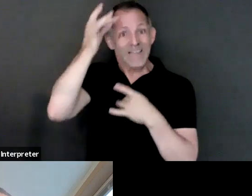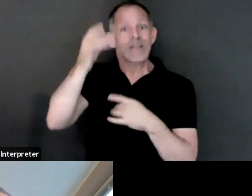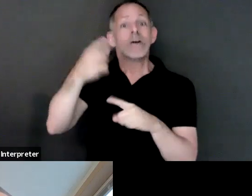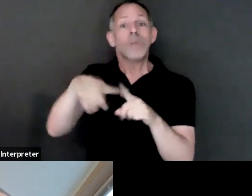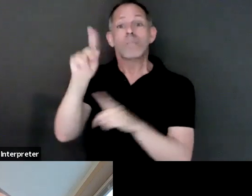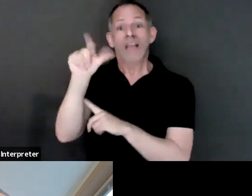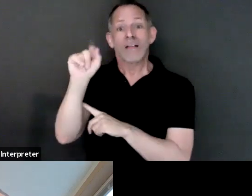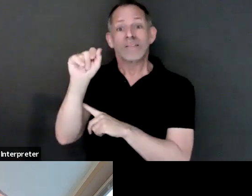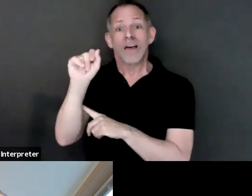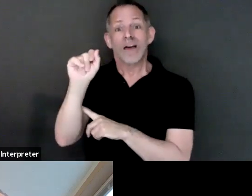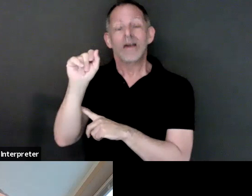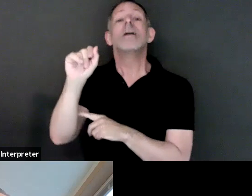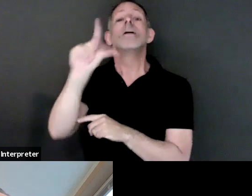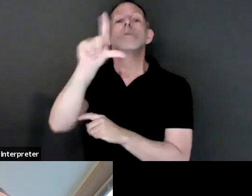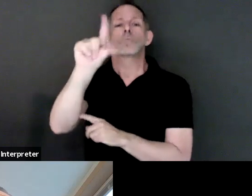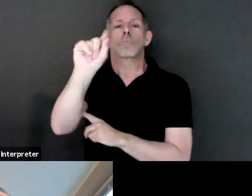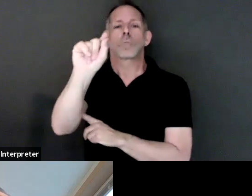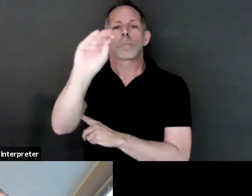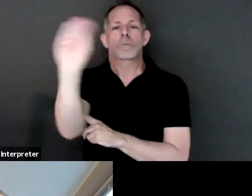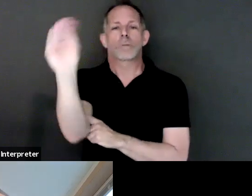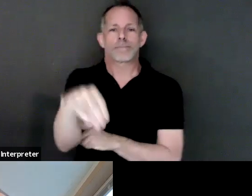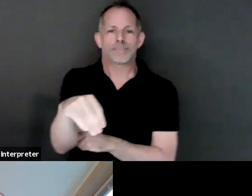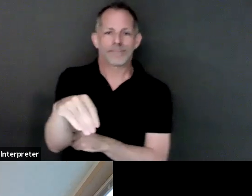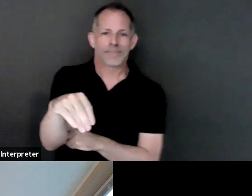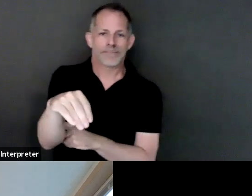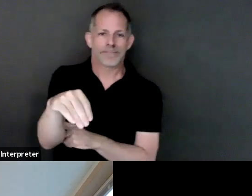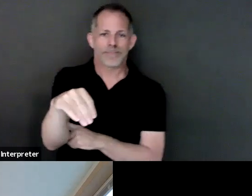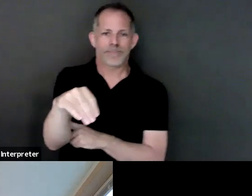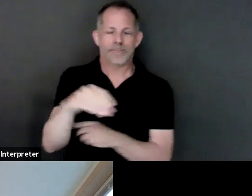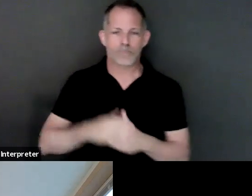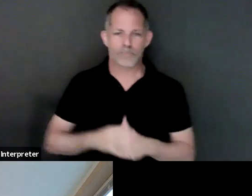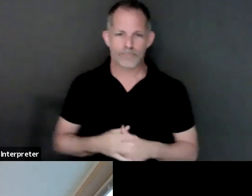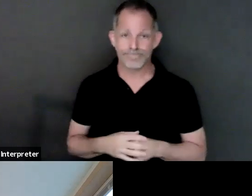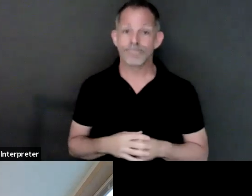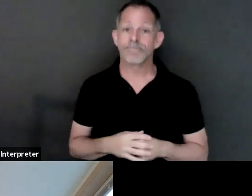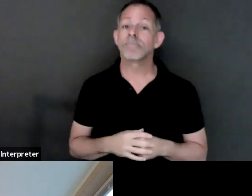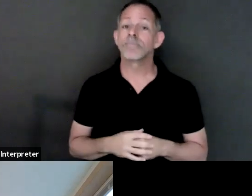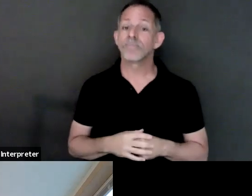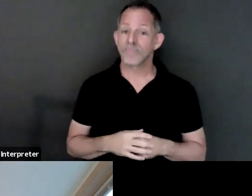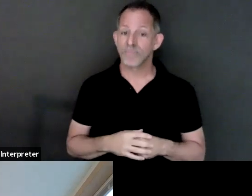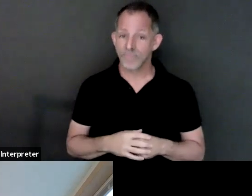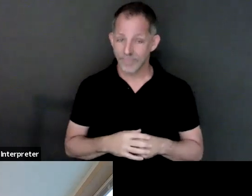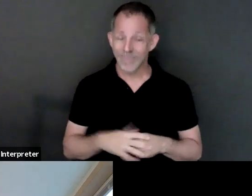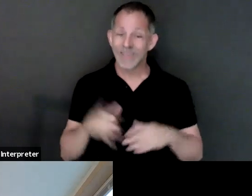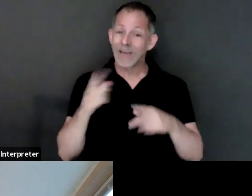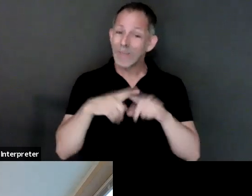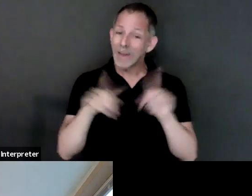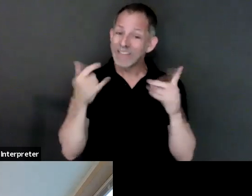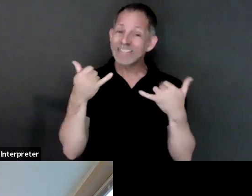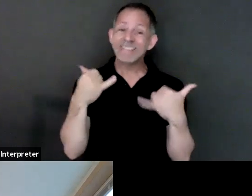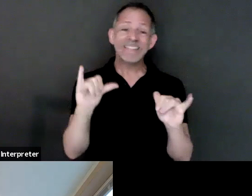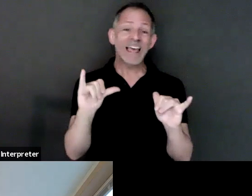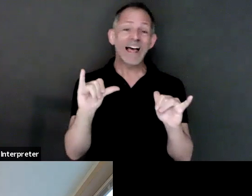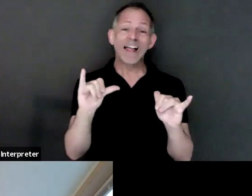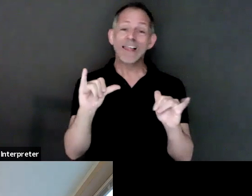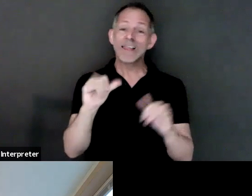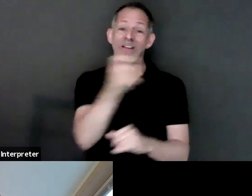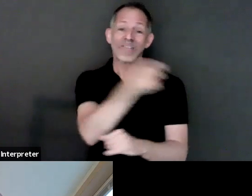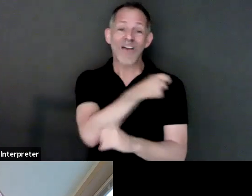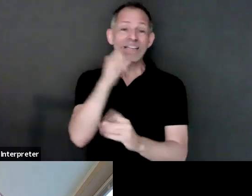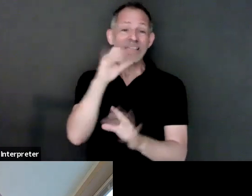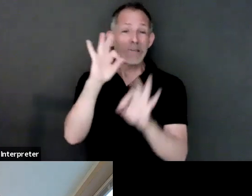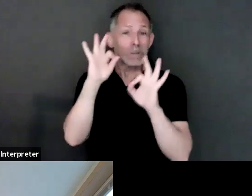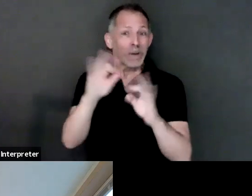vaccine against the virus, although it's not as stellar as it was in the pre-Delta era, where the effectiveness in